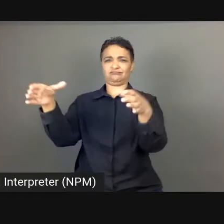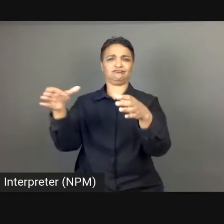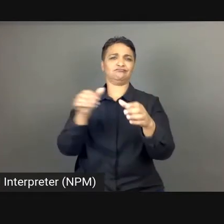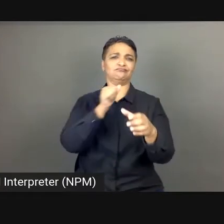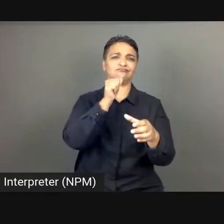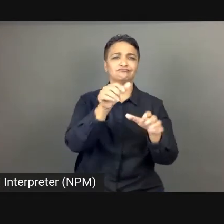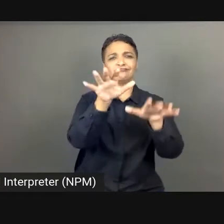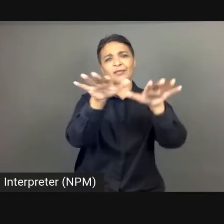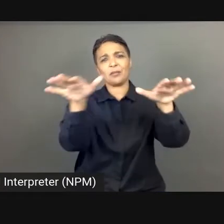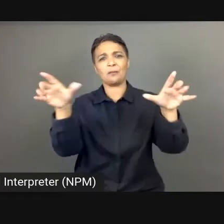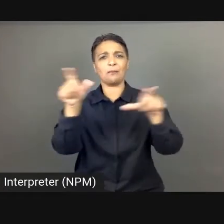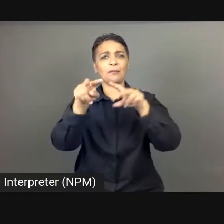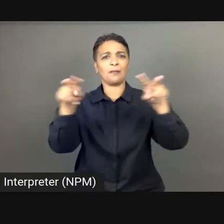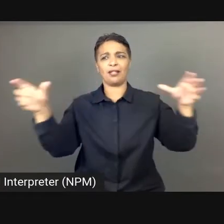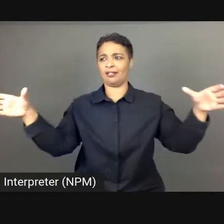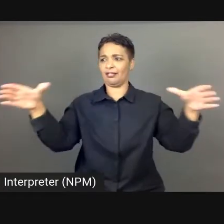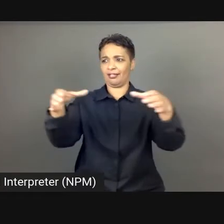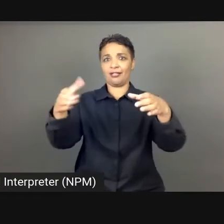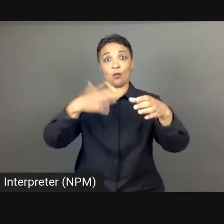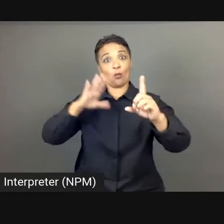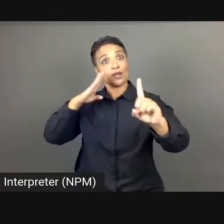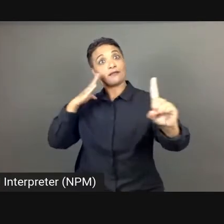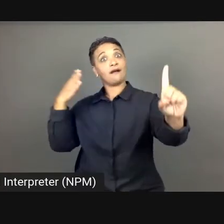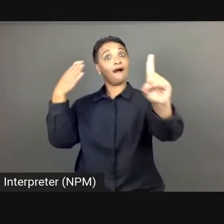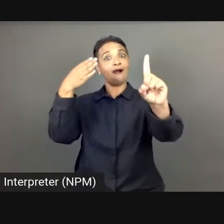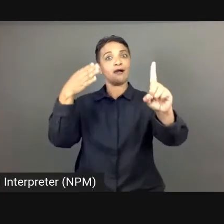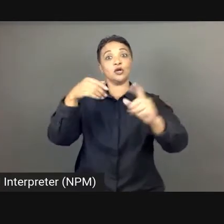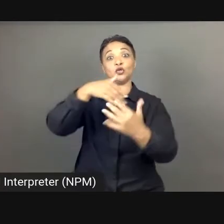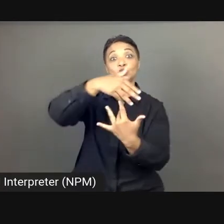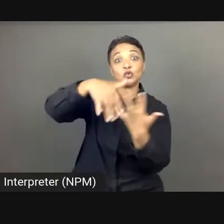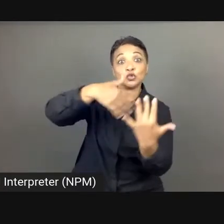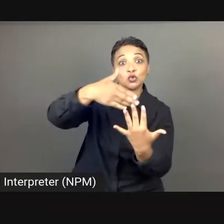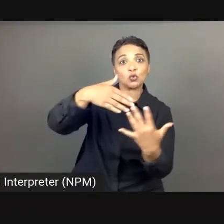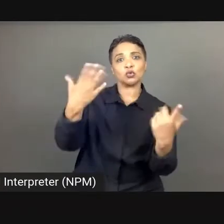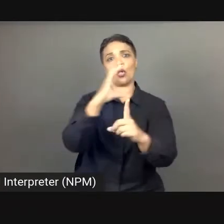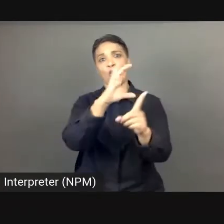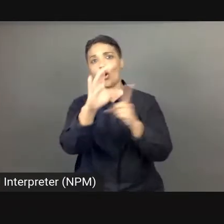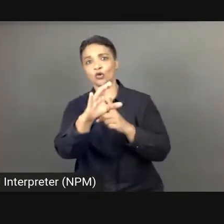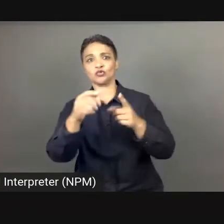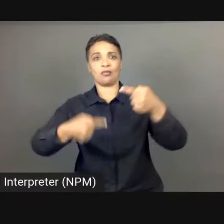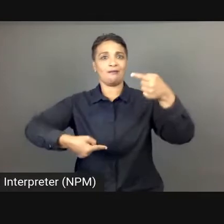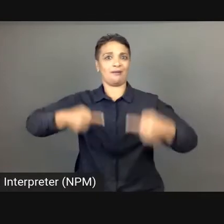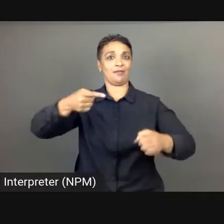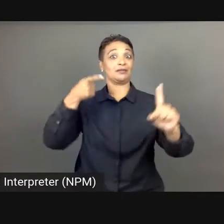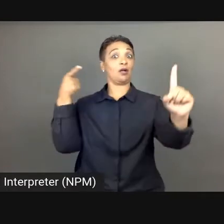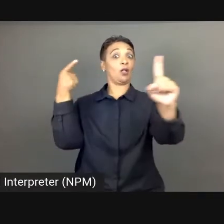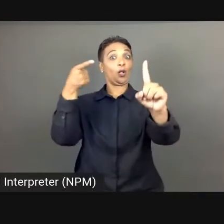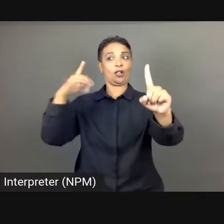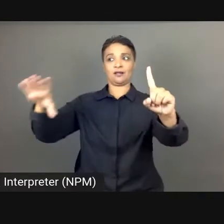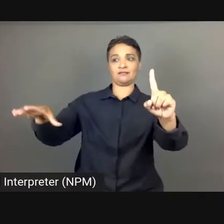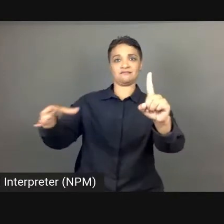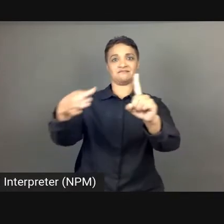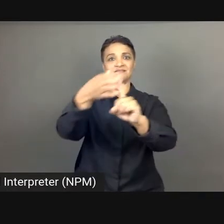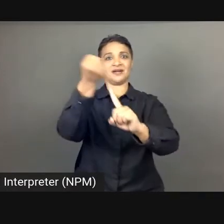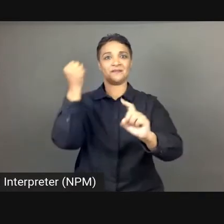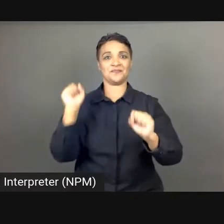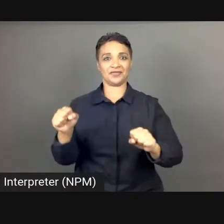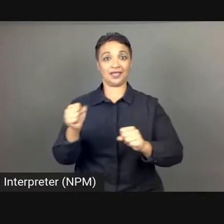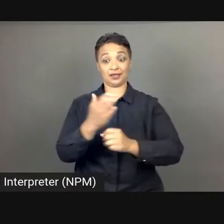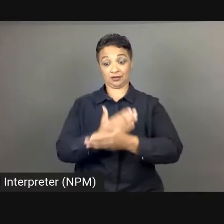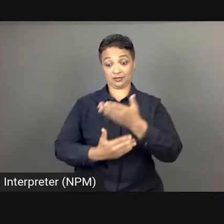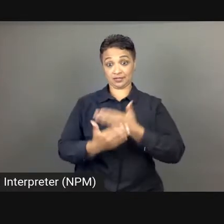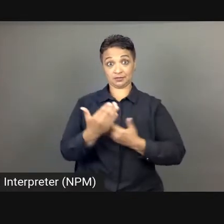working together for a common social or political or cultural goal. And that's what persons with disability have agitated